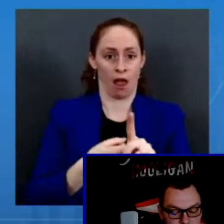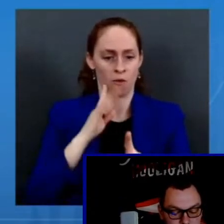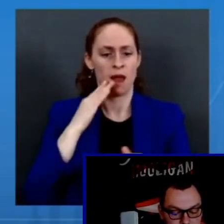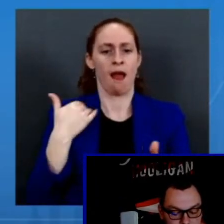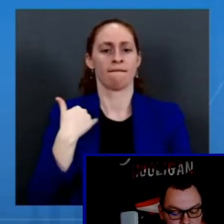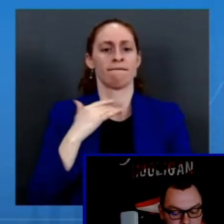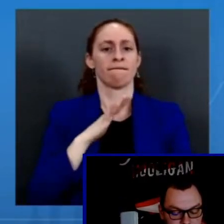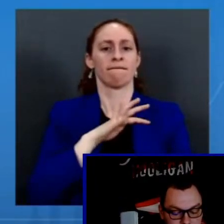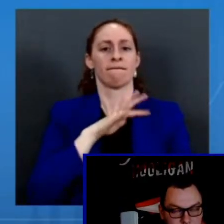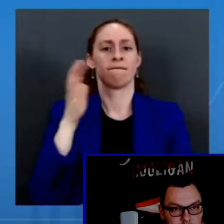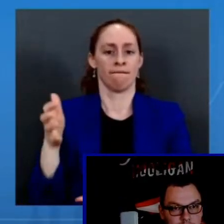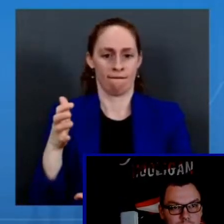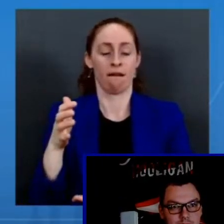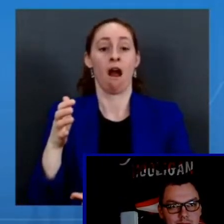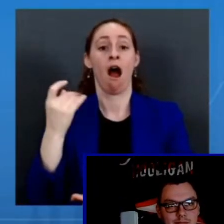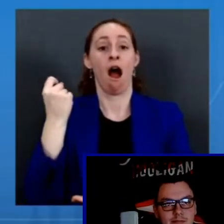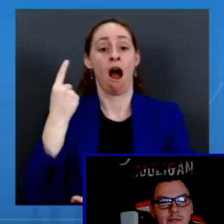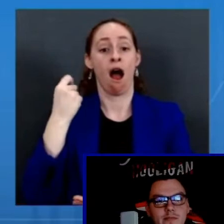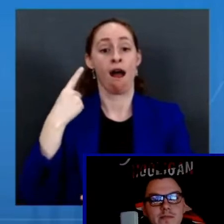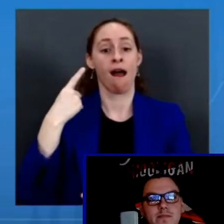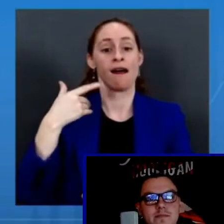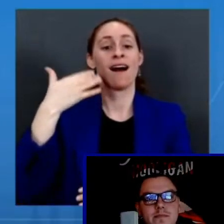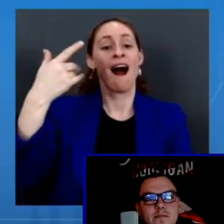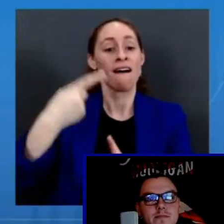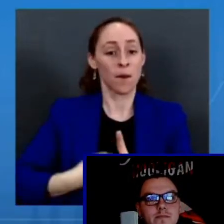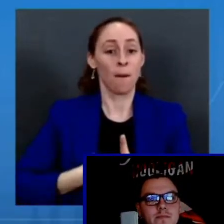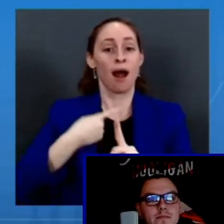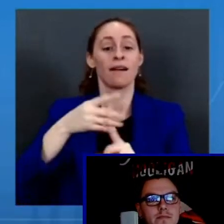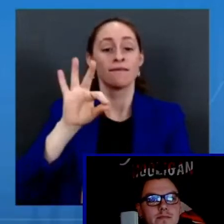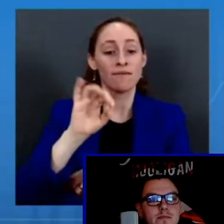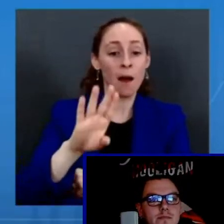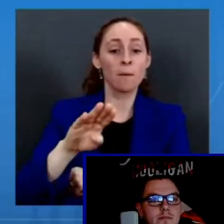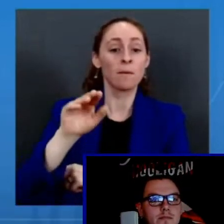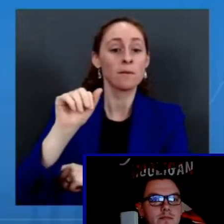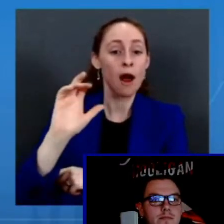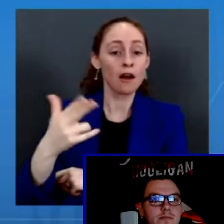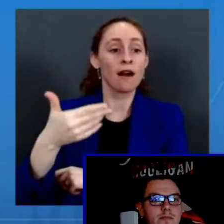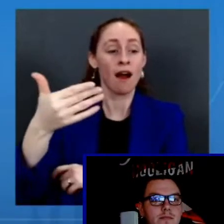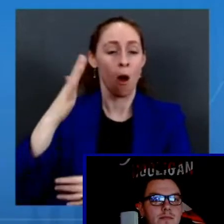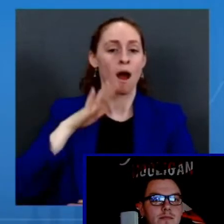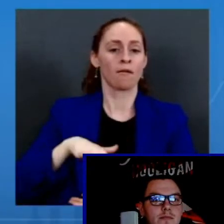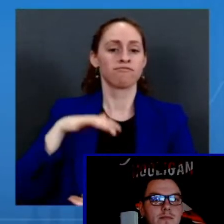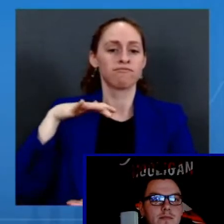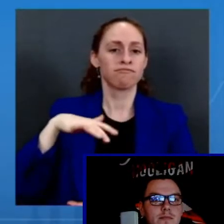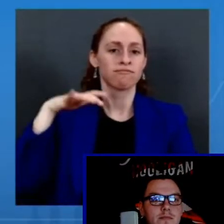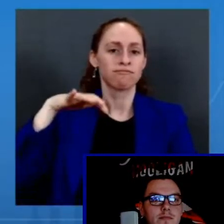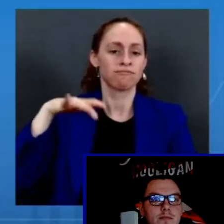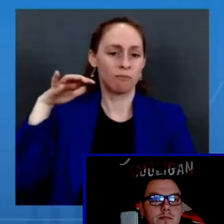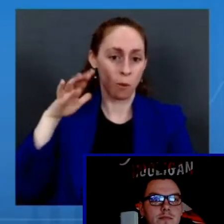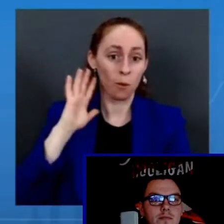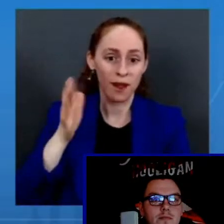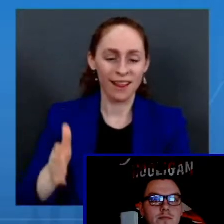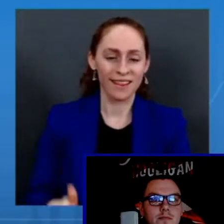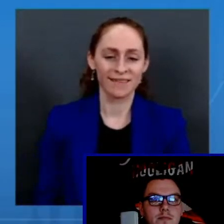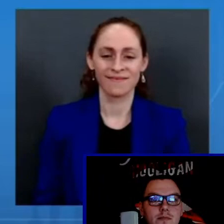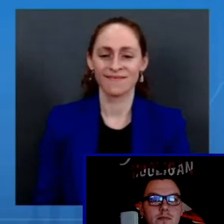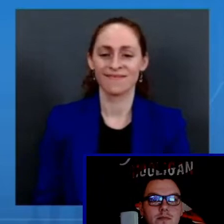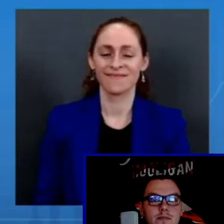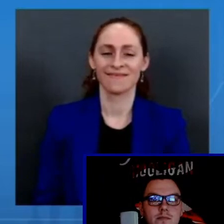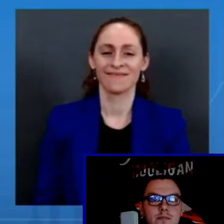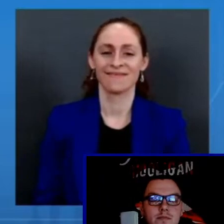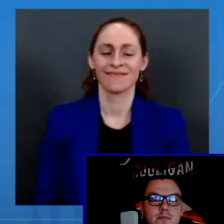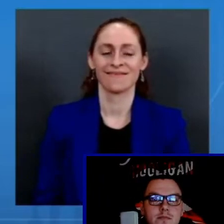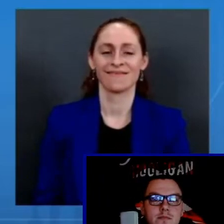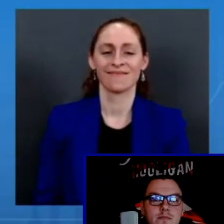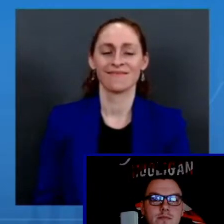courses delivered by late summer. As quickly as Pfizer gets the pills manufactured and delivered, we will